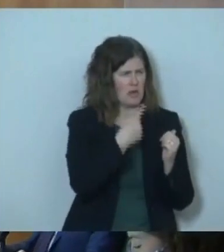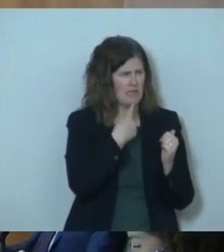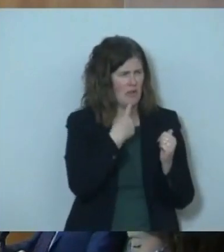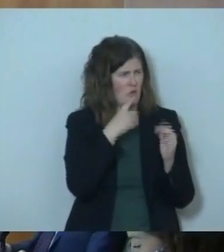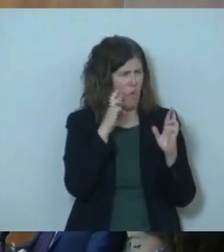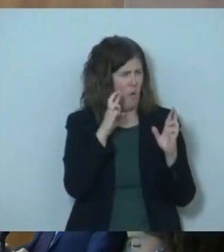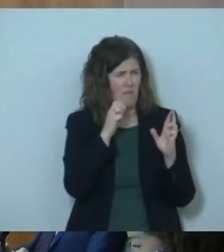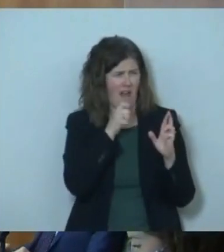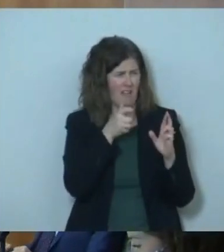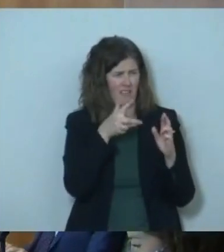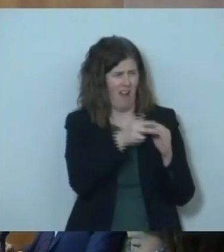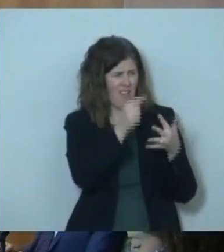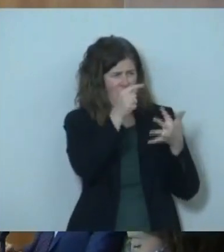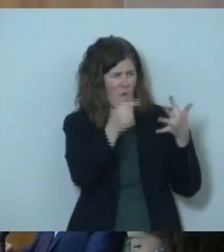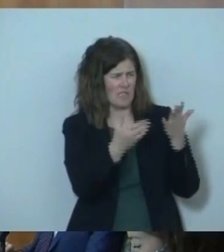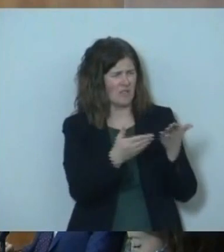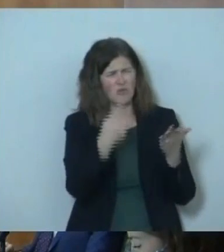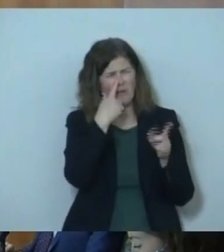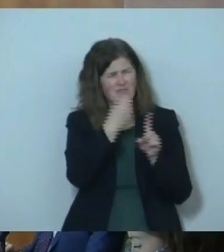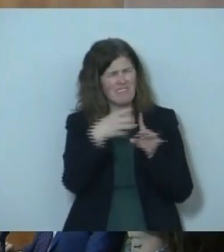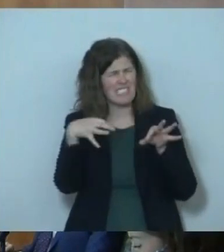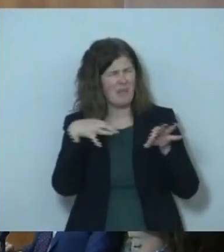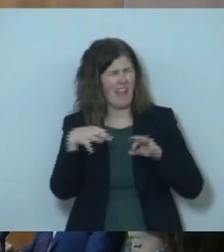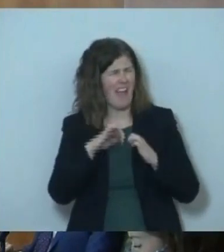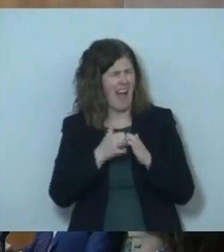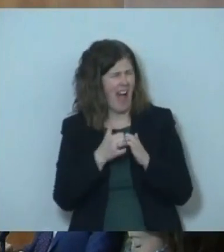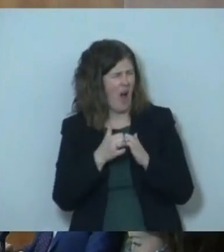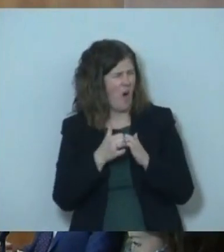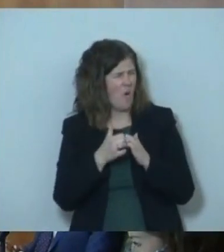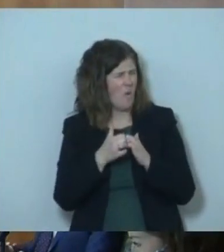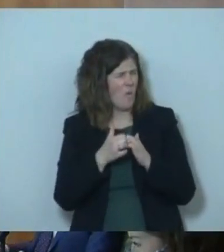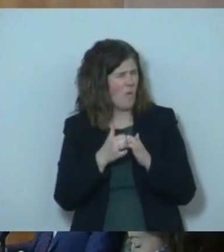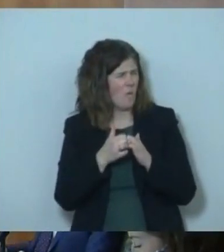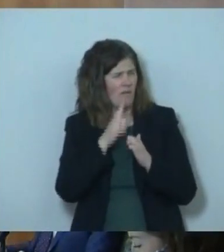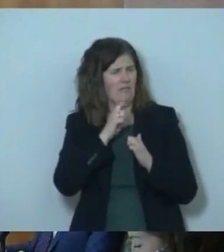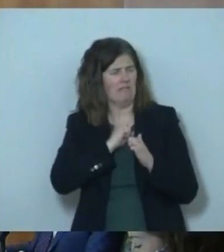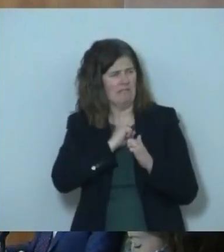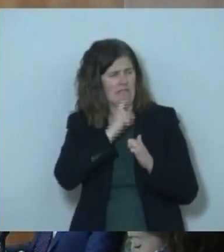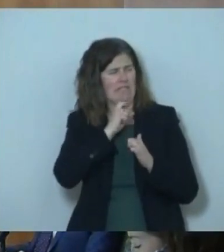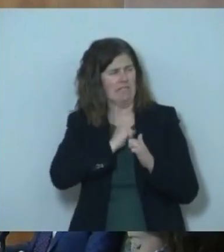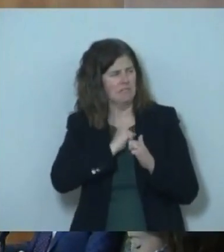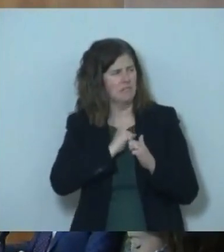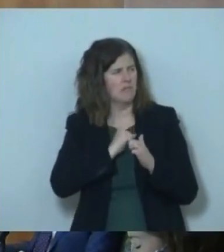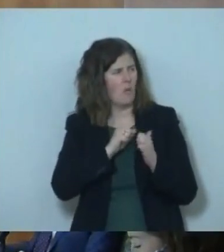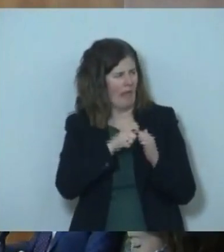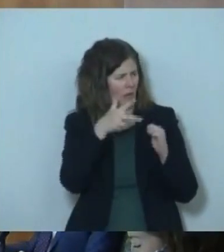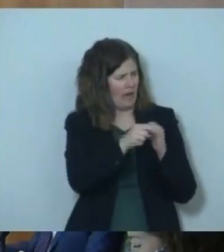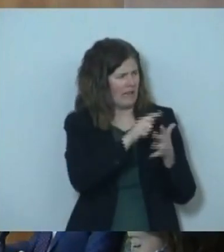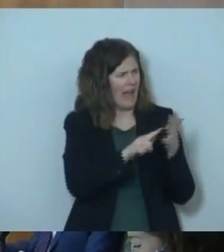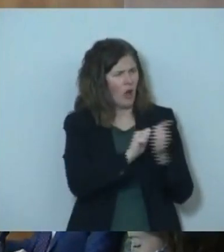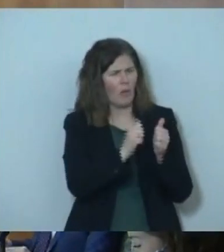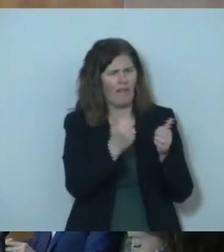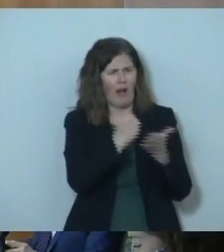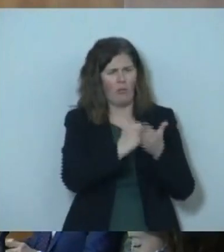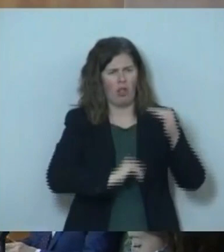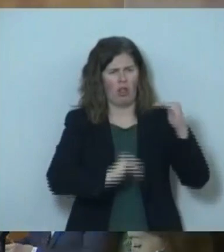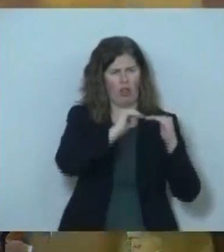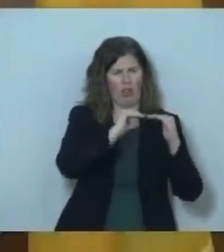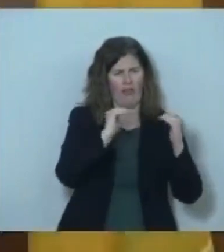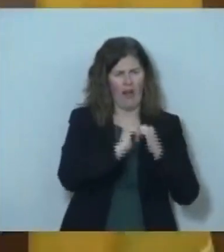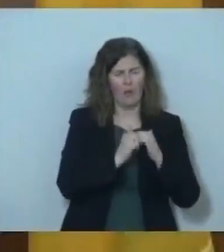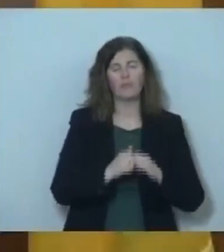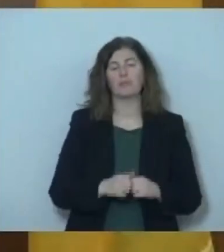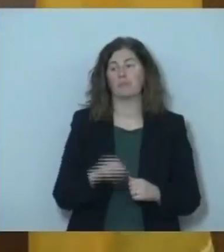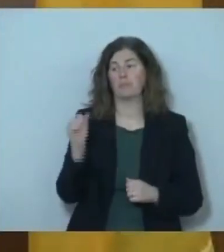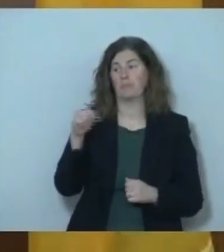hope not to cut. Could you explain how that gap could be filled without cutting those areas in that case? Thank you.